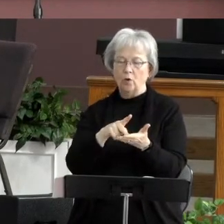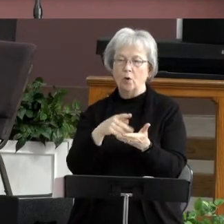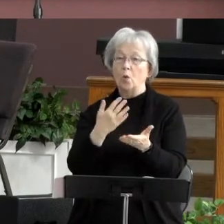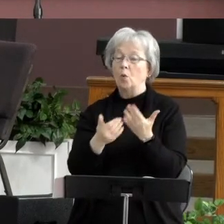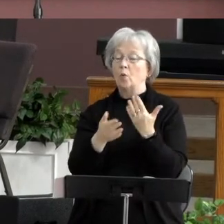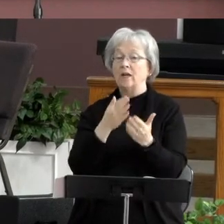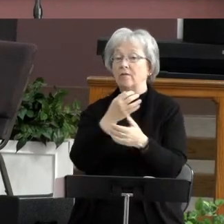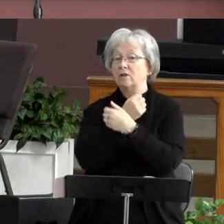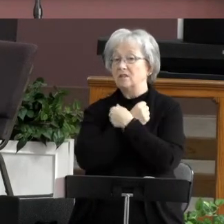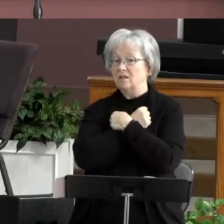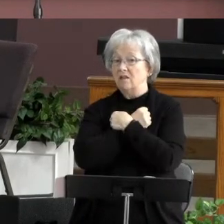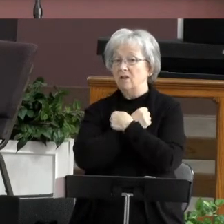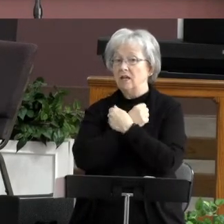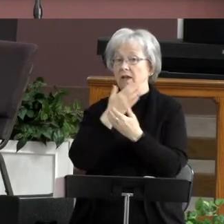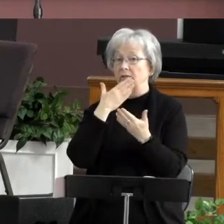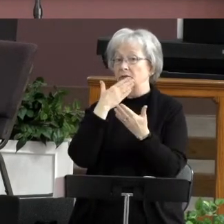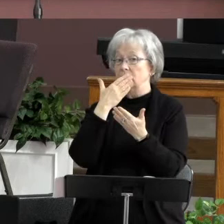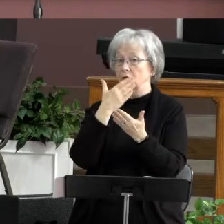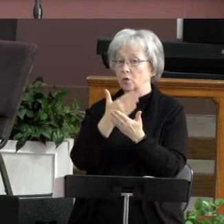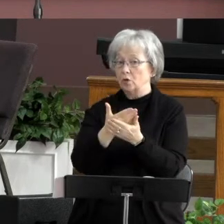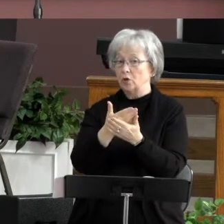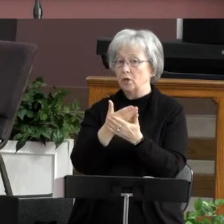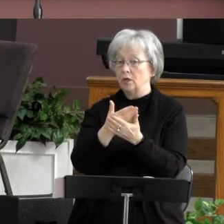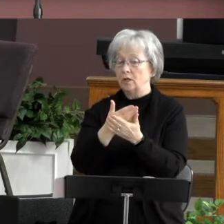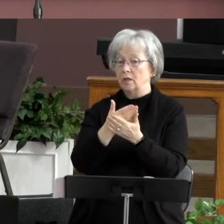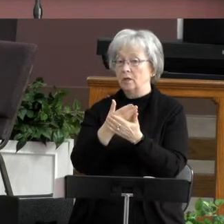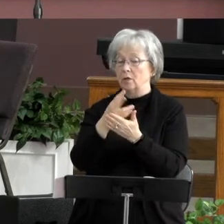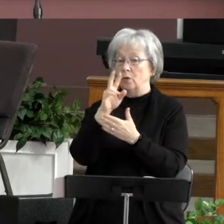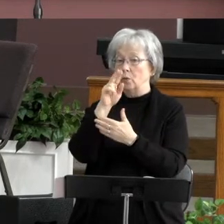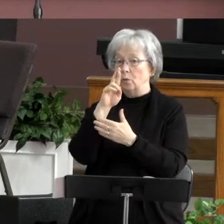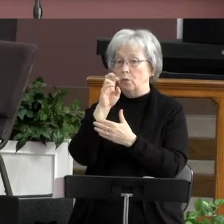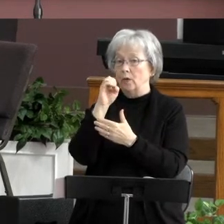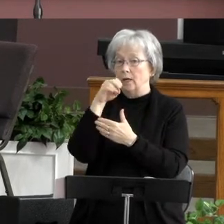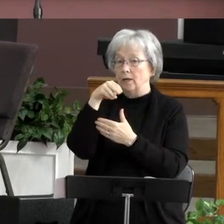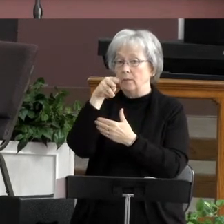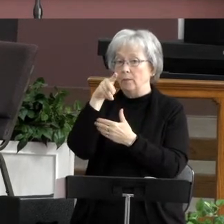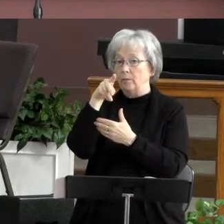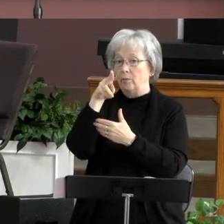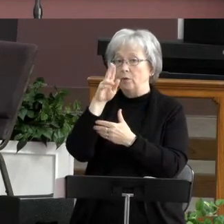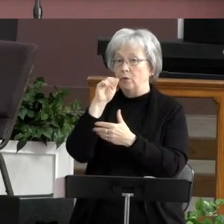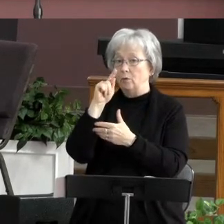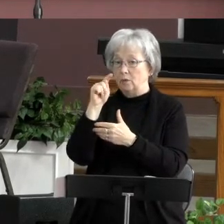is of good repute, if there is any excellence and if